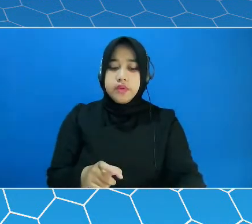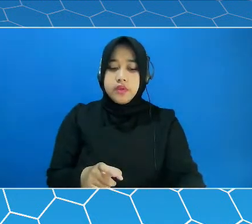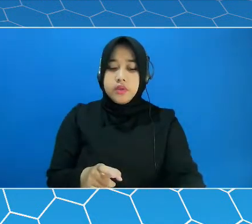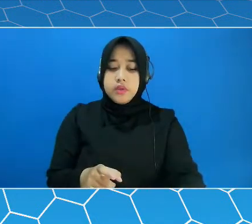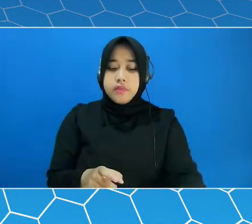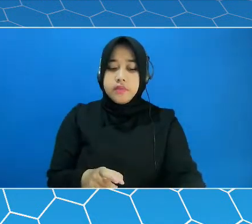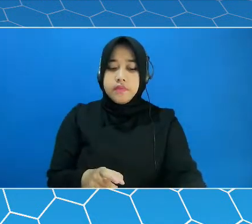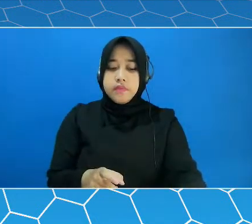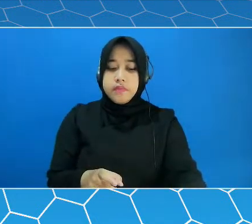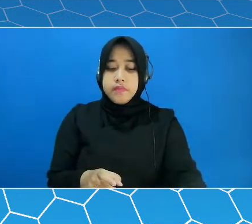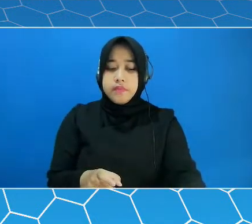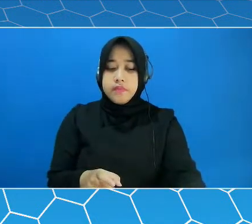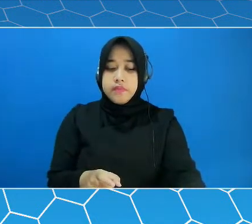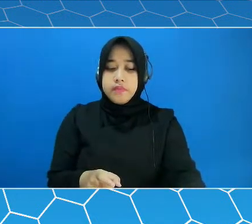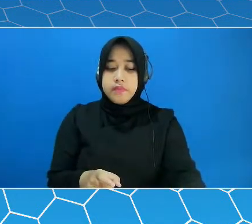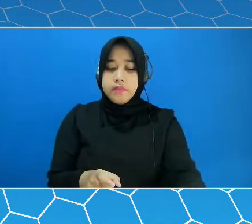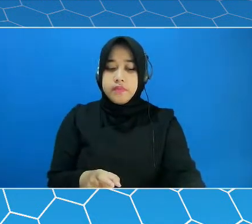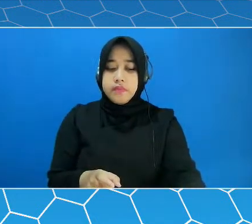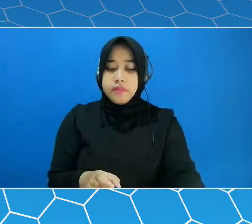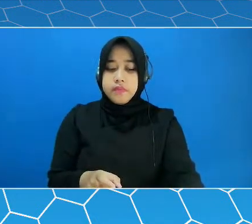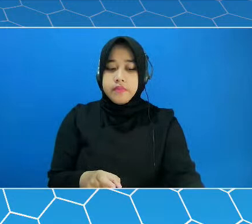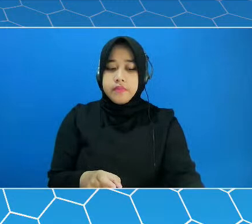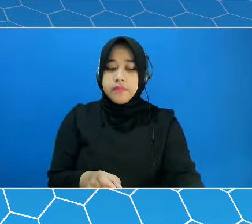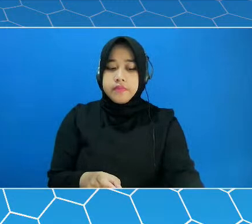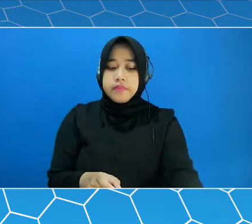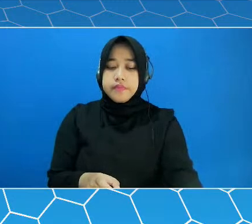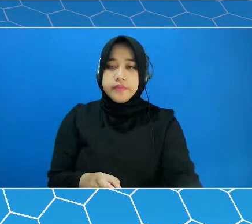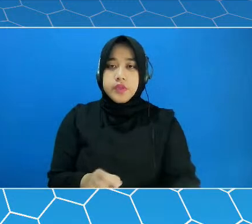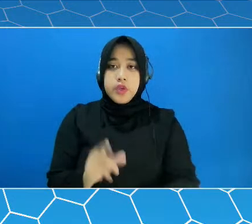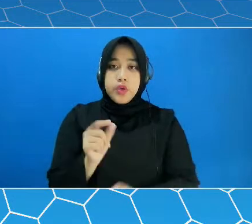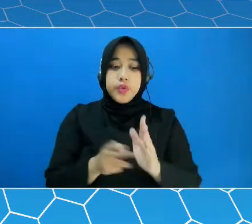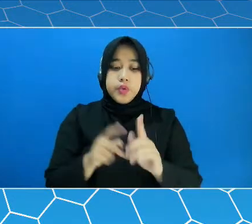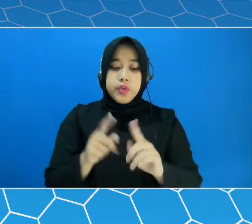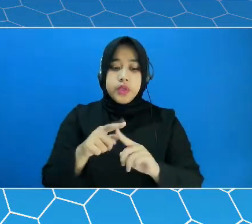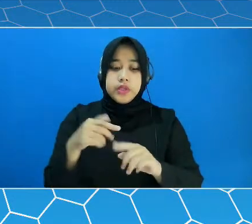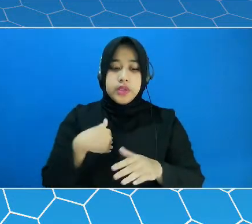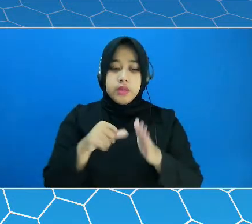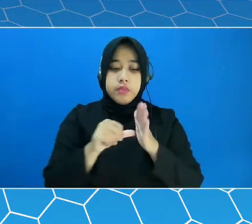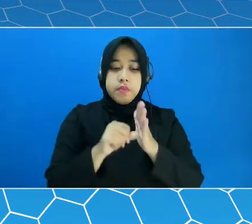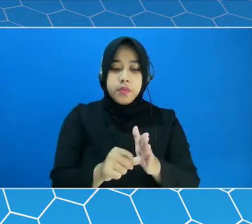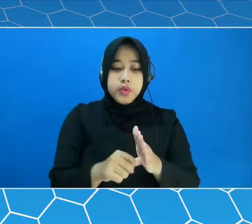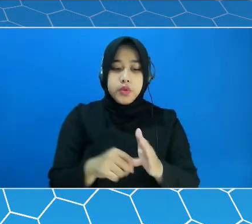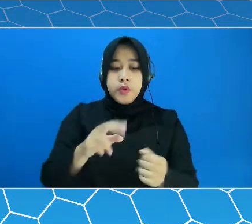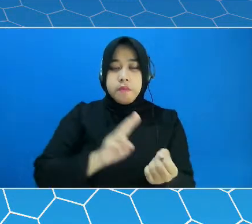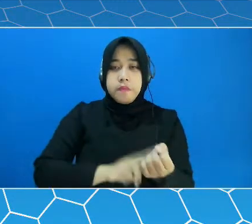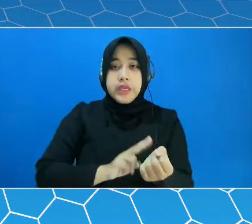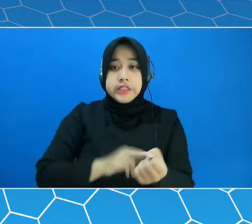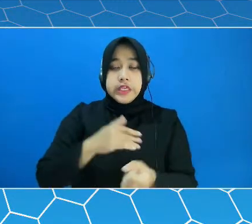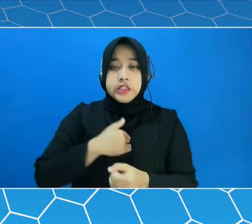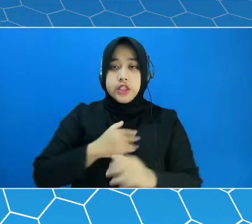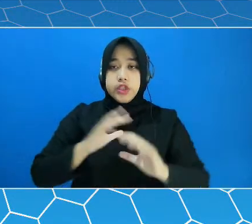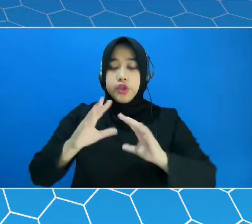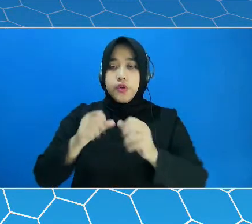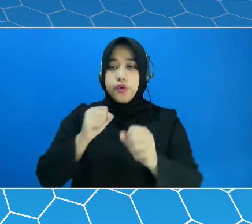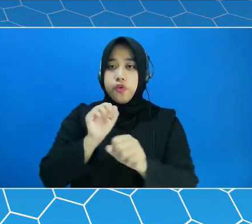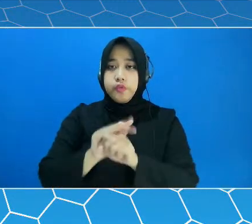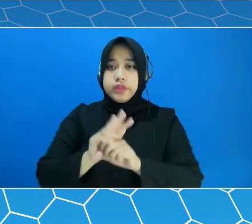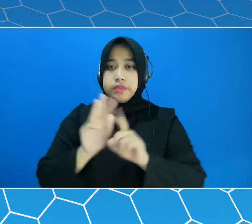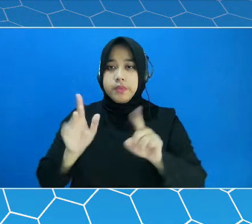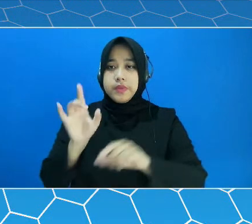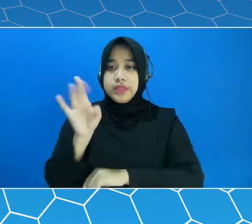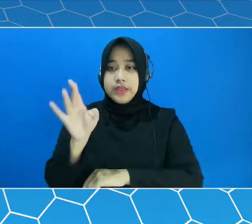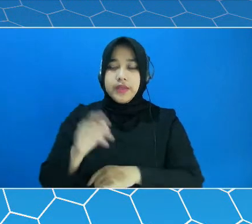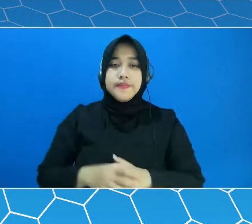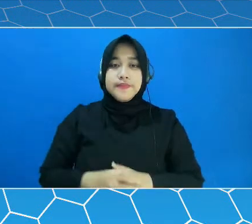with the COVID patients. We started collaborating across London, which I'll talk to you about in a little bit